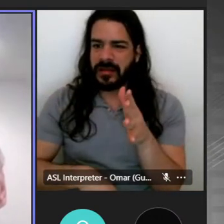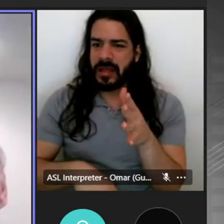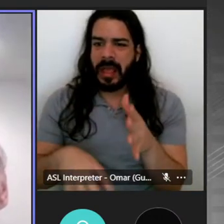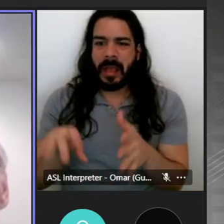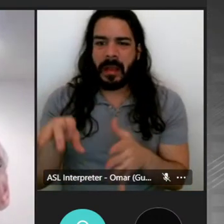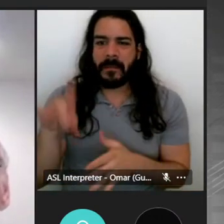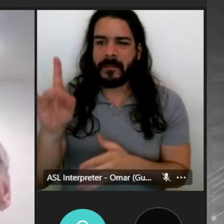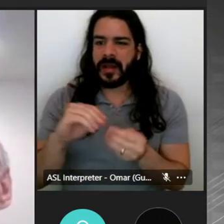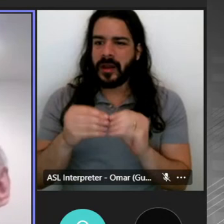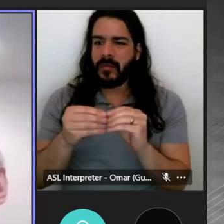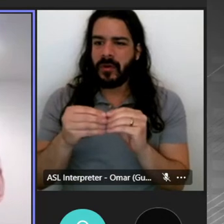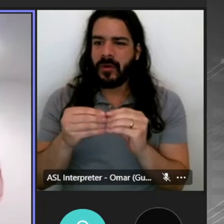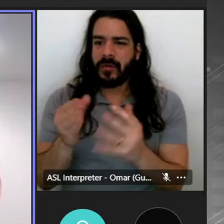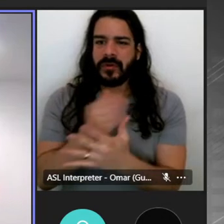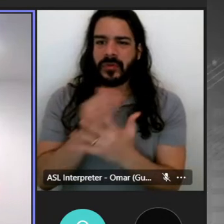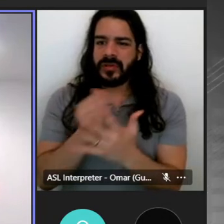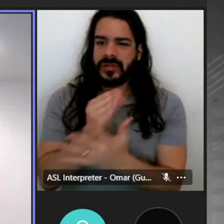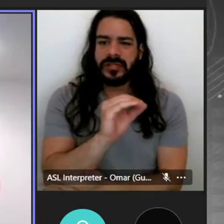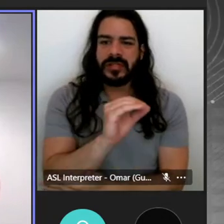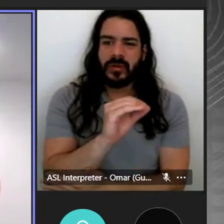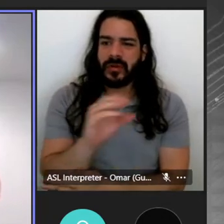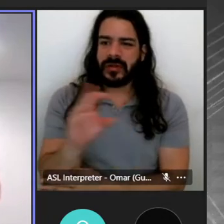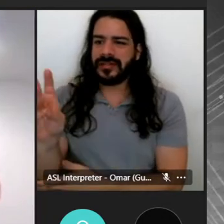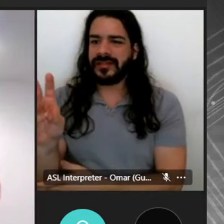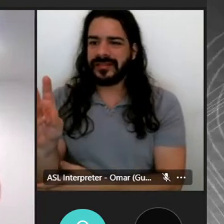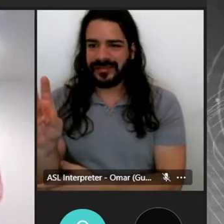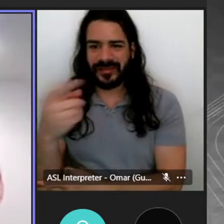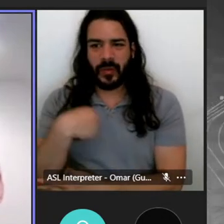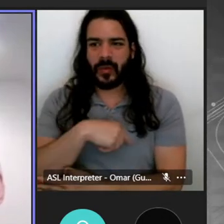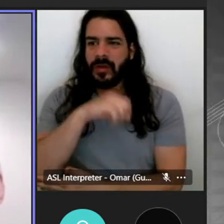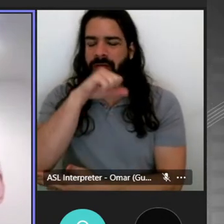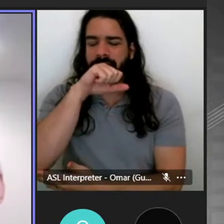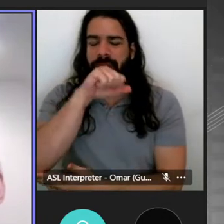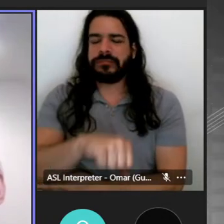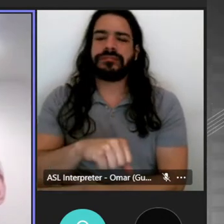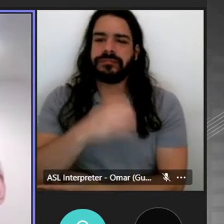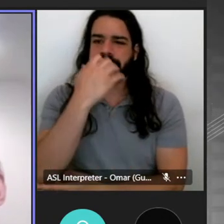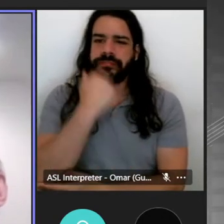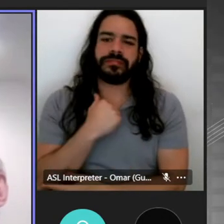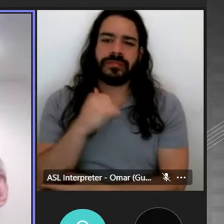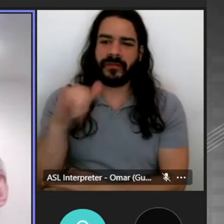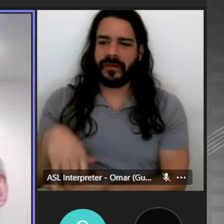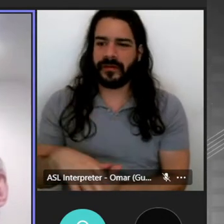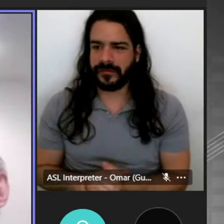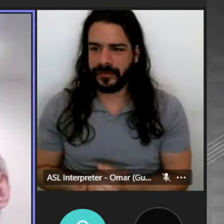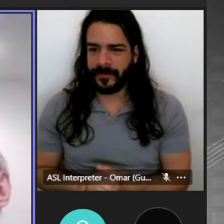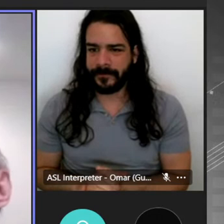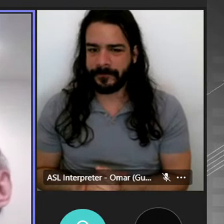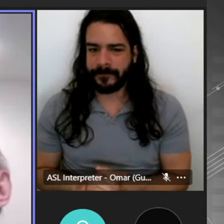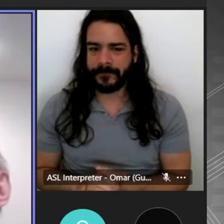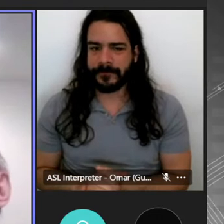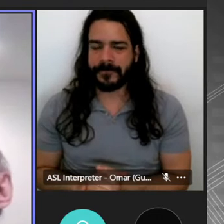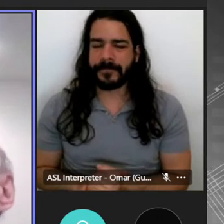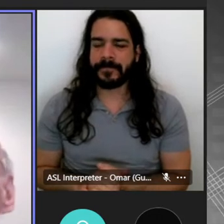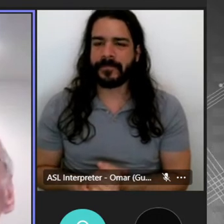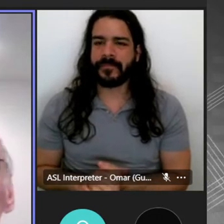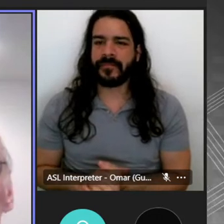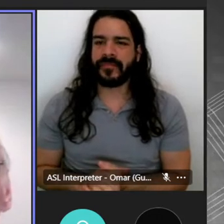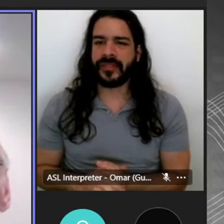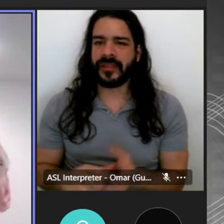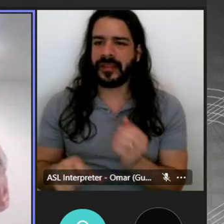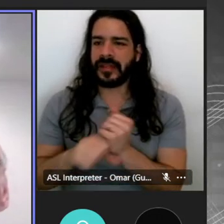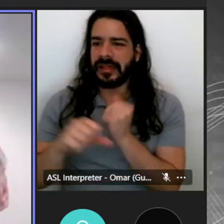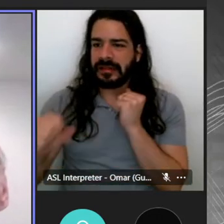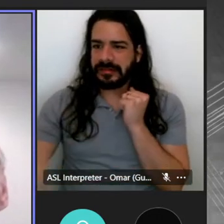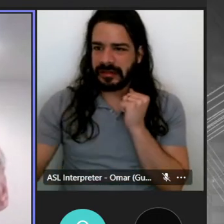fare pick a number between zero and six dollars and we'll love you for it the extended discount